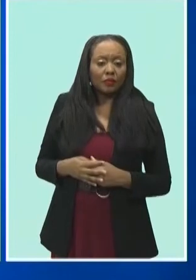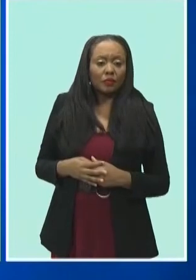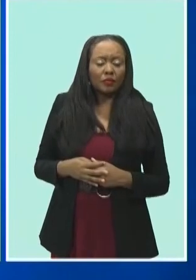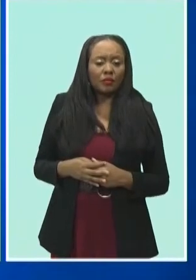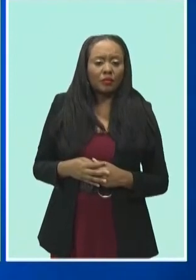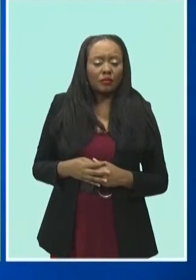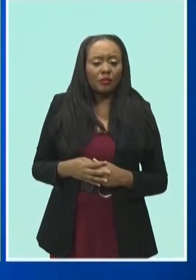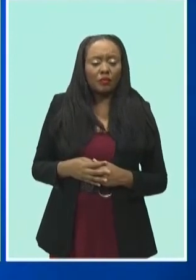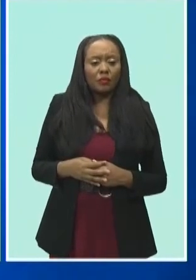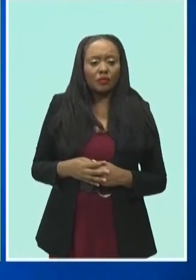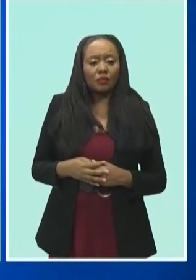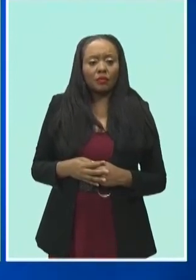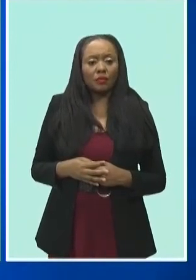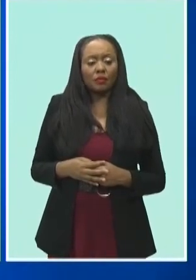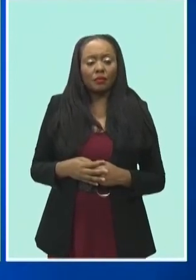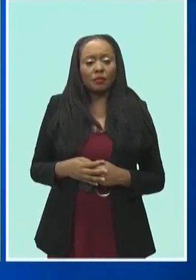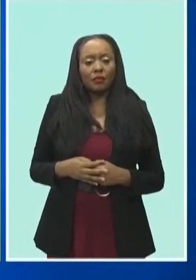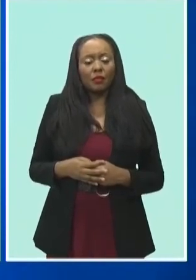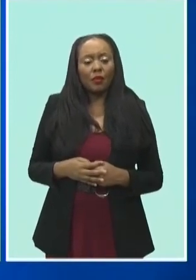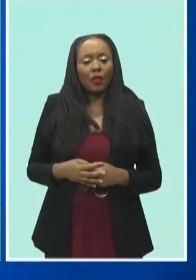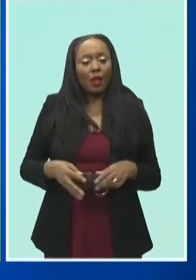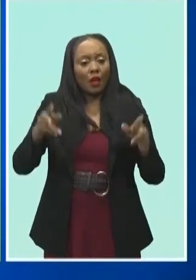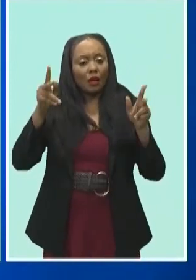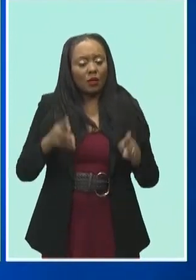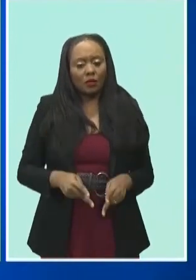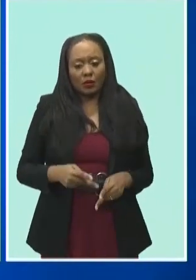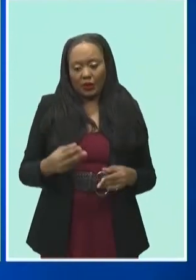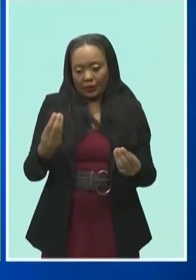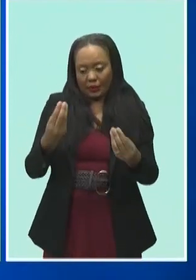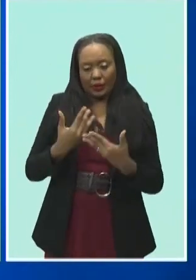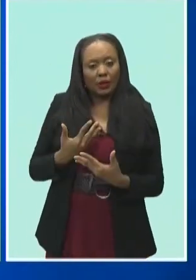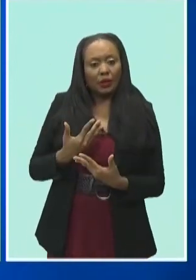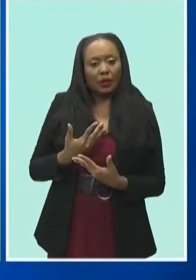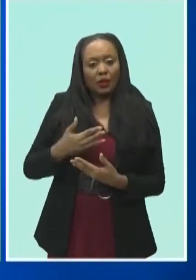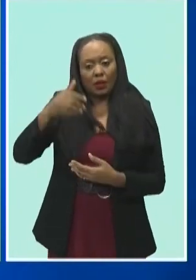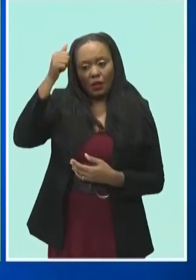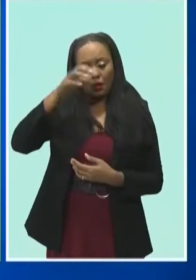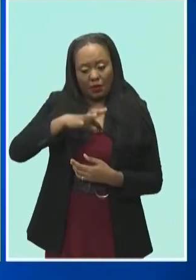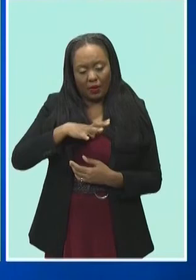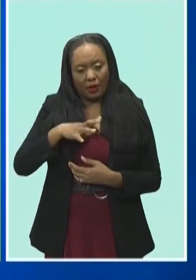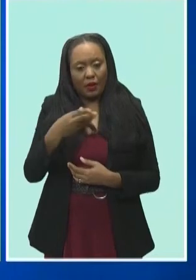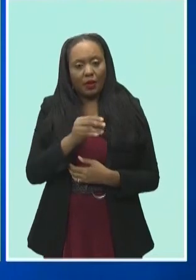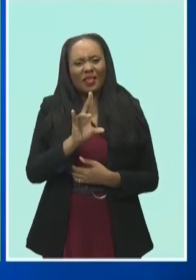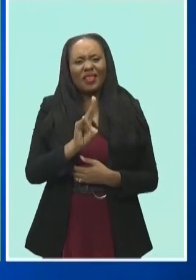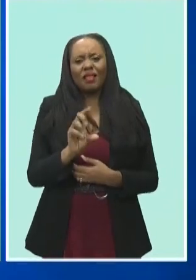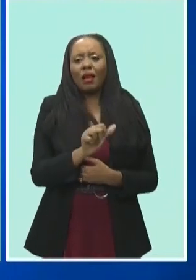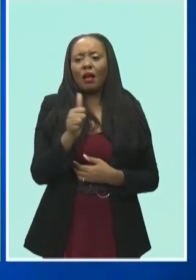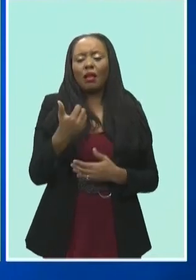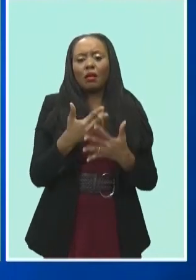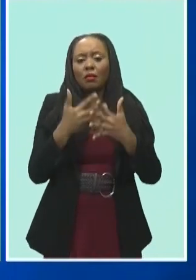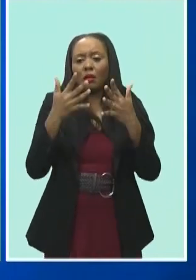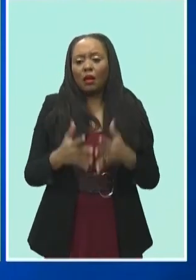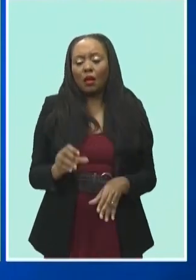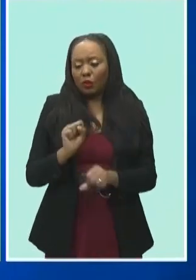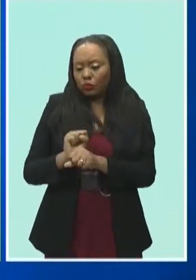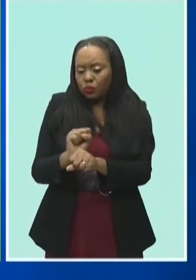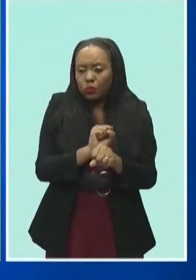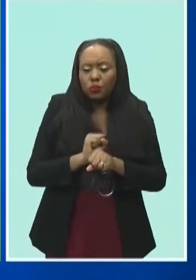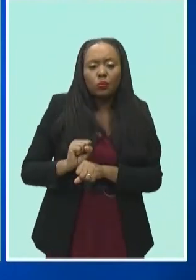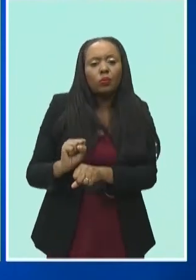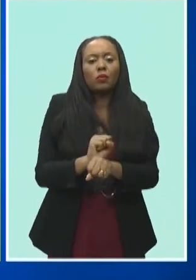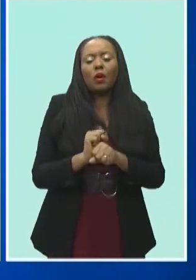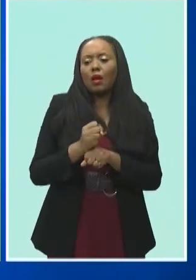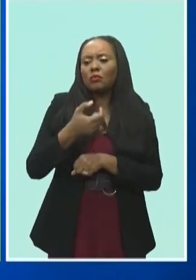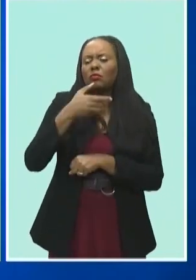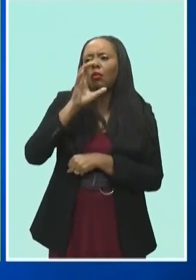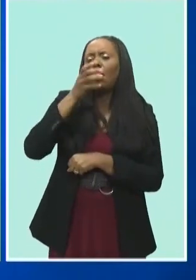dead. A reliable source told Nightly News that Stewart, along with 7 other inmates who were working in the quarry, drank